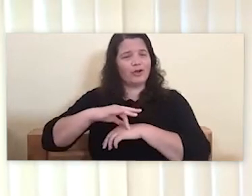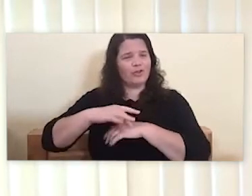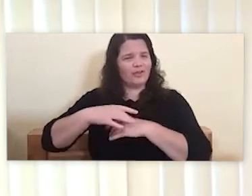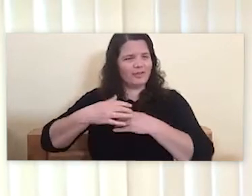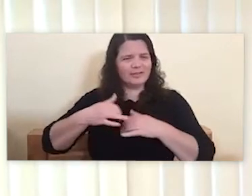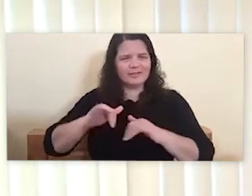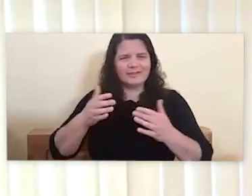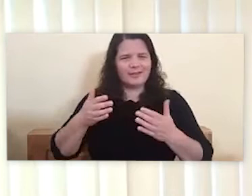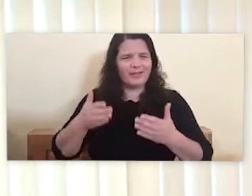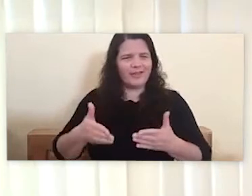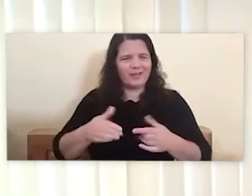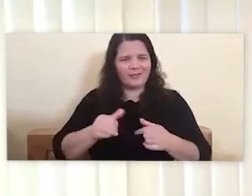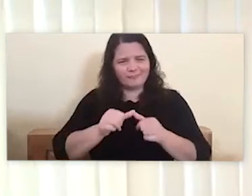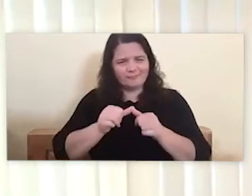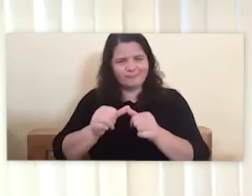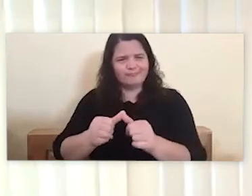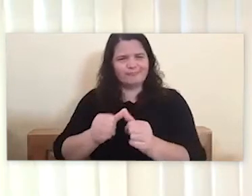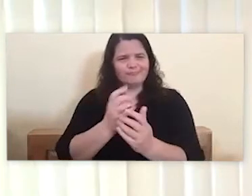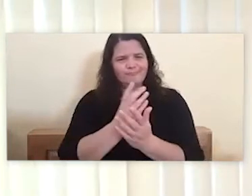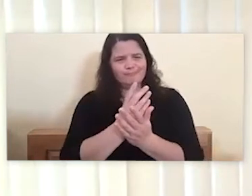morning.